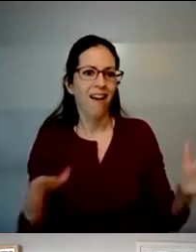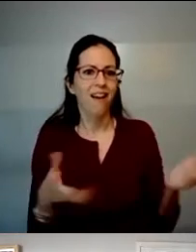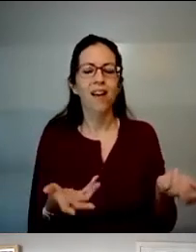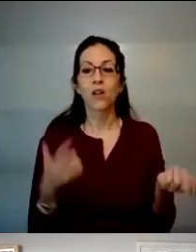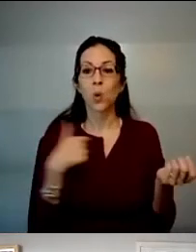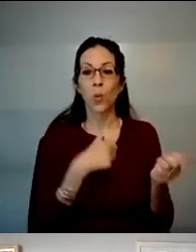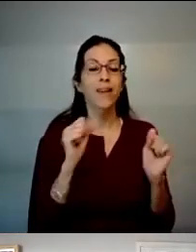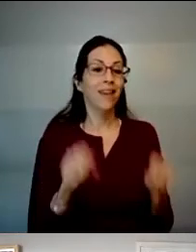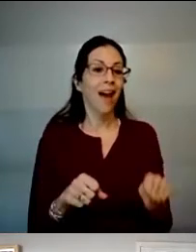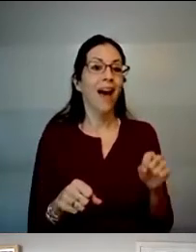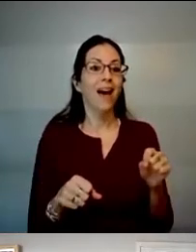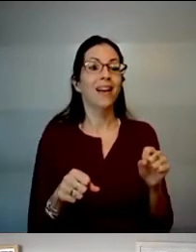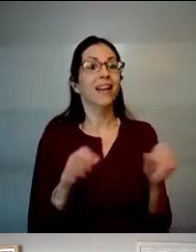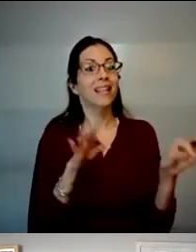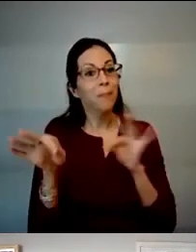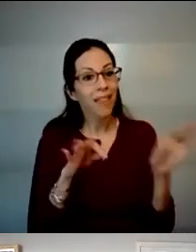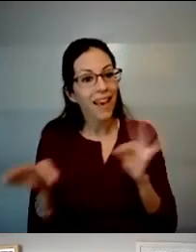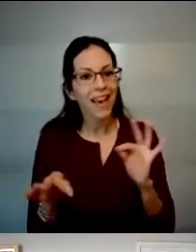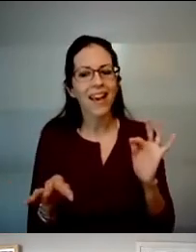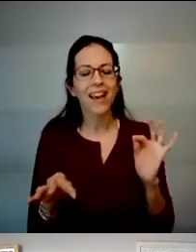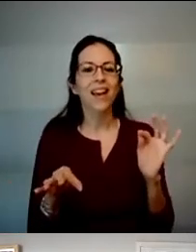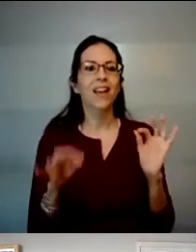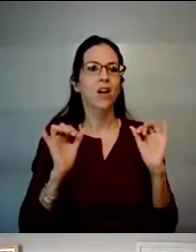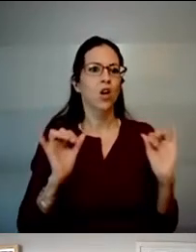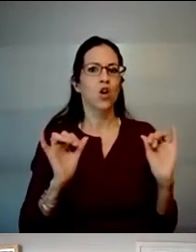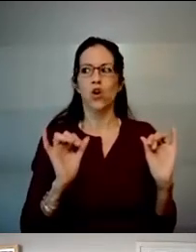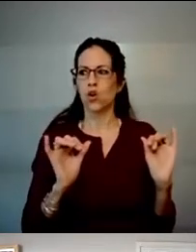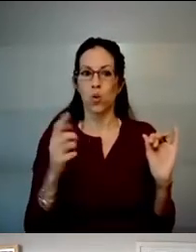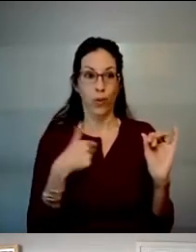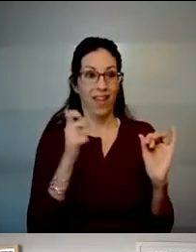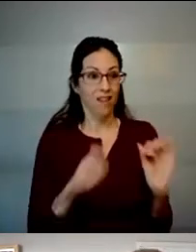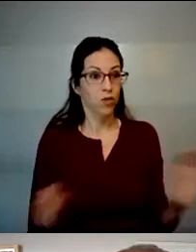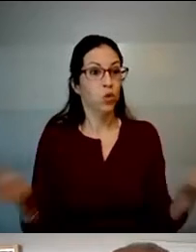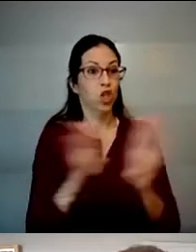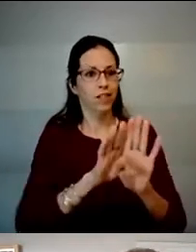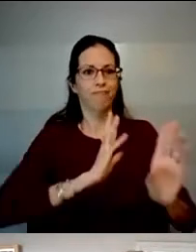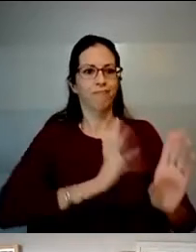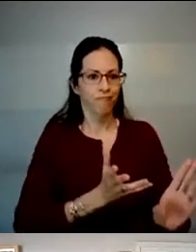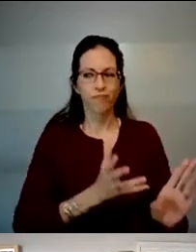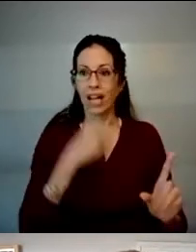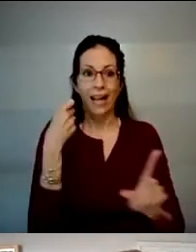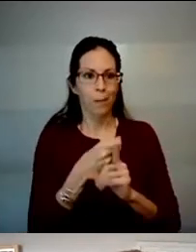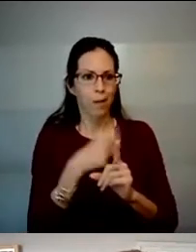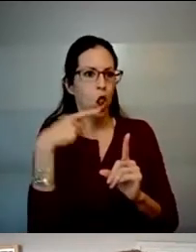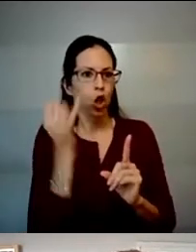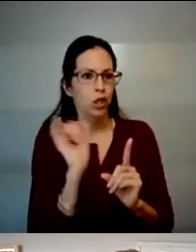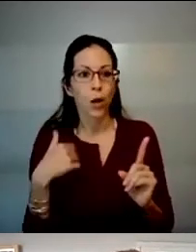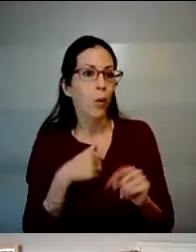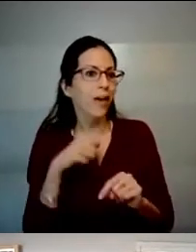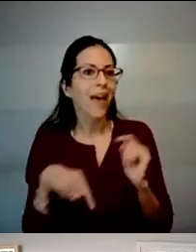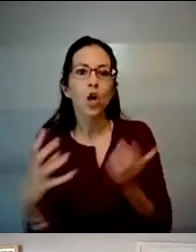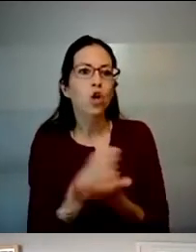easily say this is how we were immediately impacted with our doors being closed without having earned revenue coming